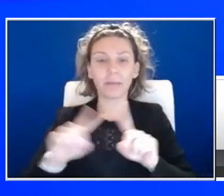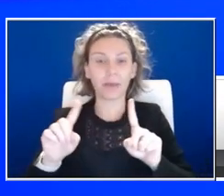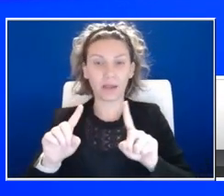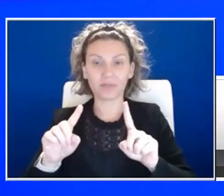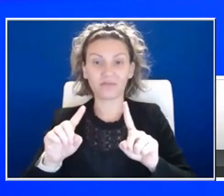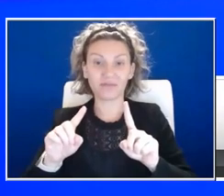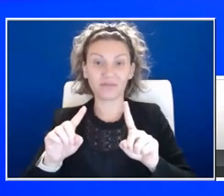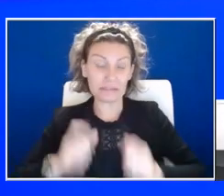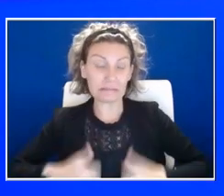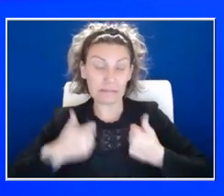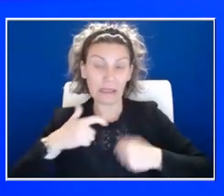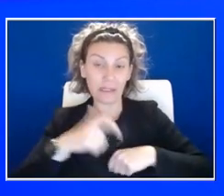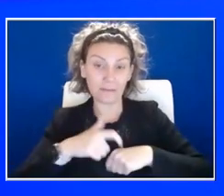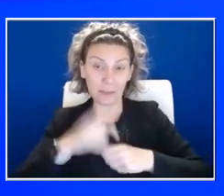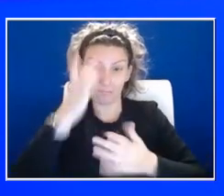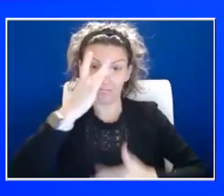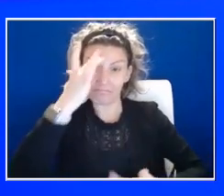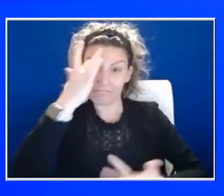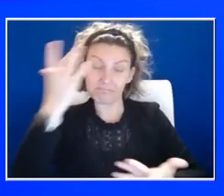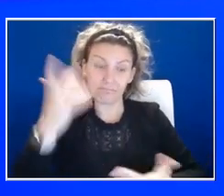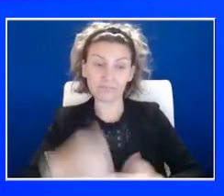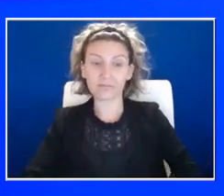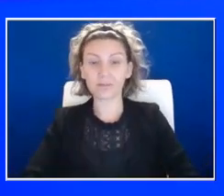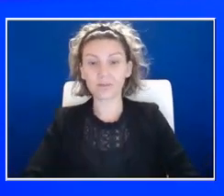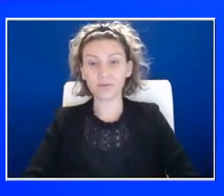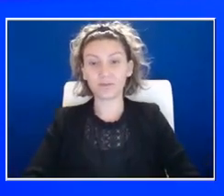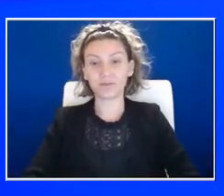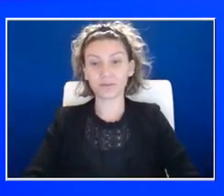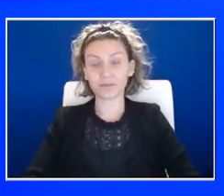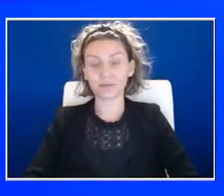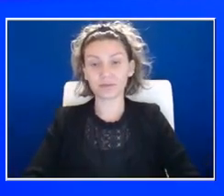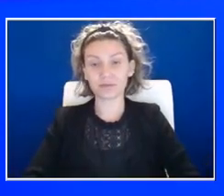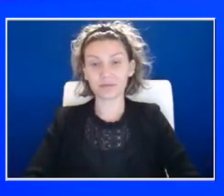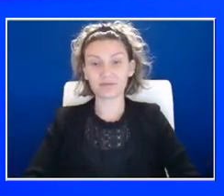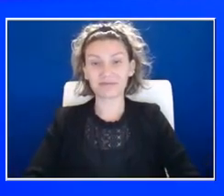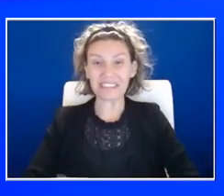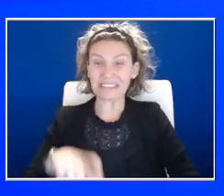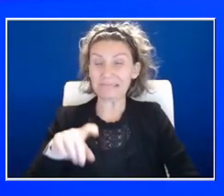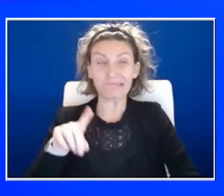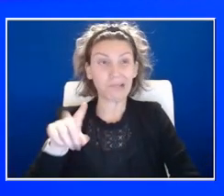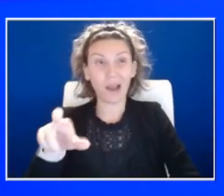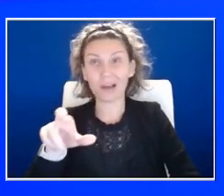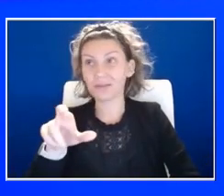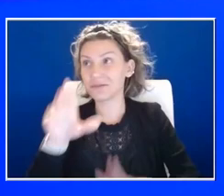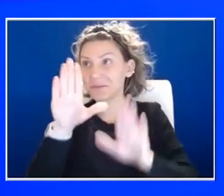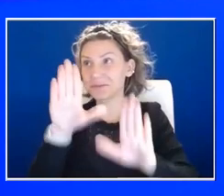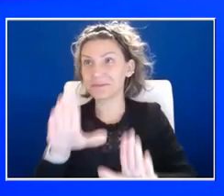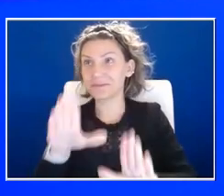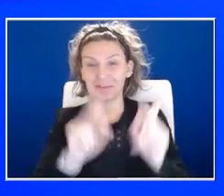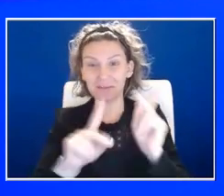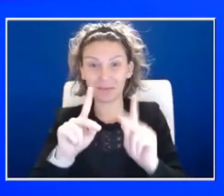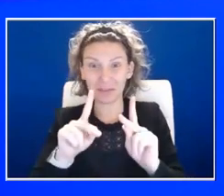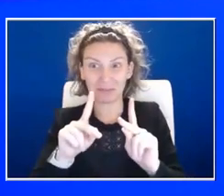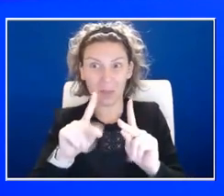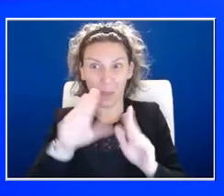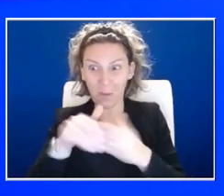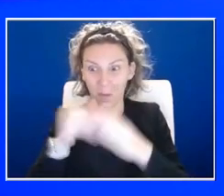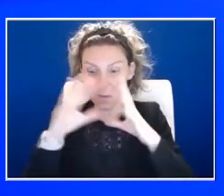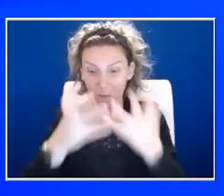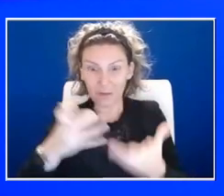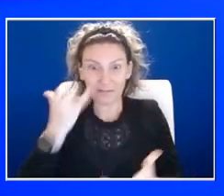mm-hmm. disease. And doctors are some of the most wonderful people in the world. I mean, if you can't trust your doctor,